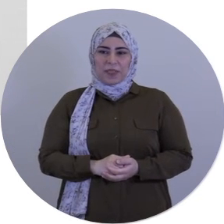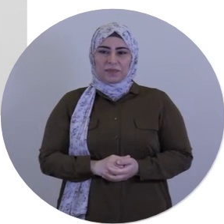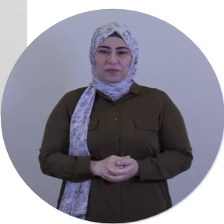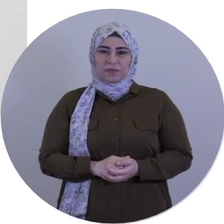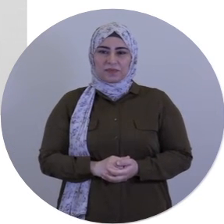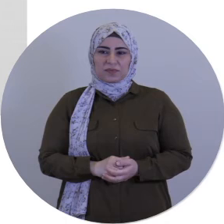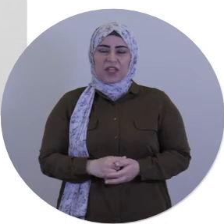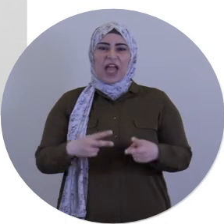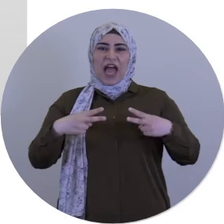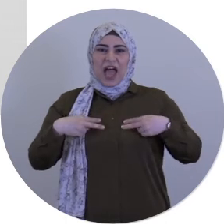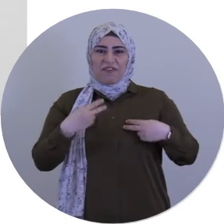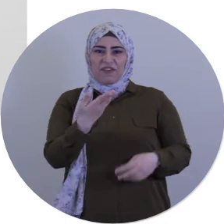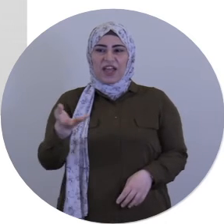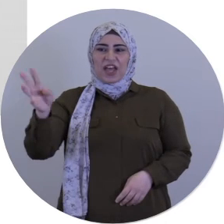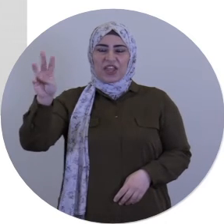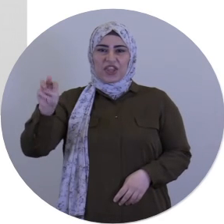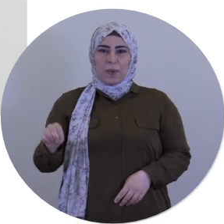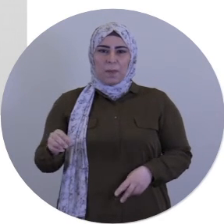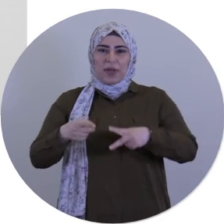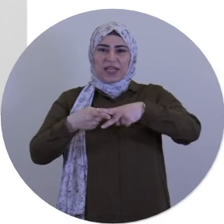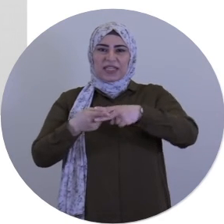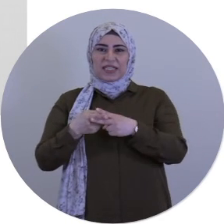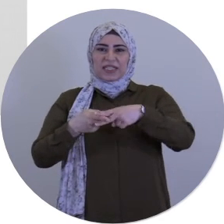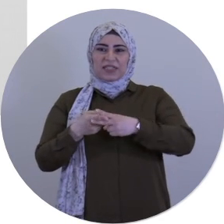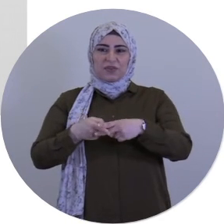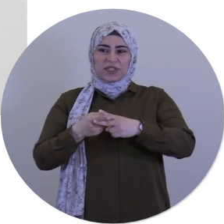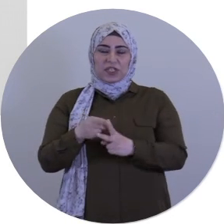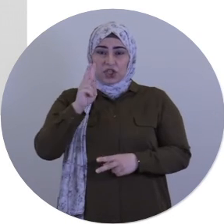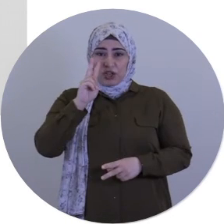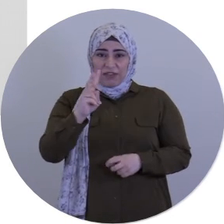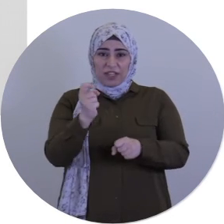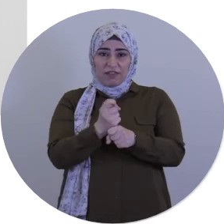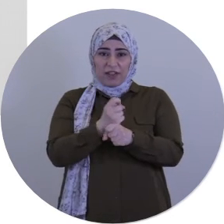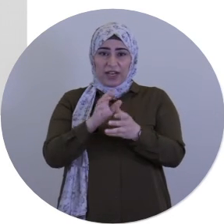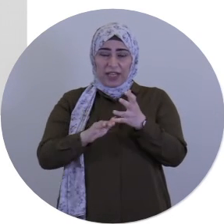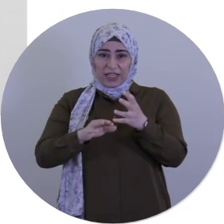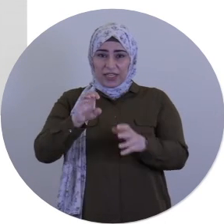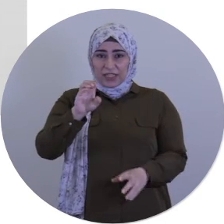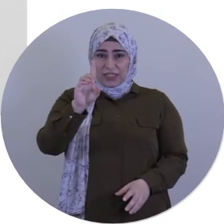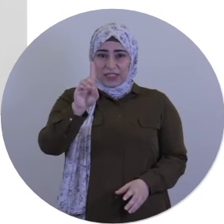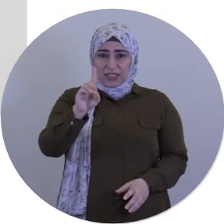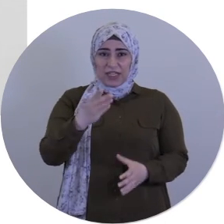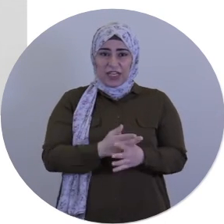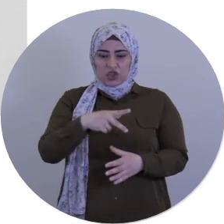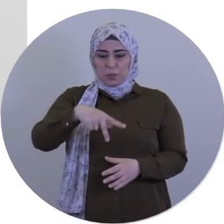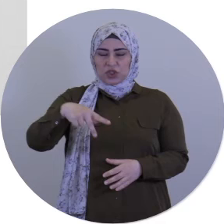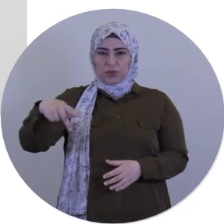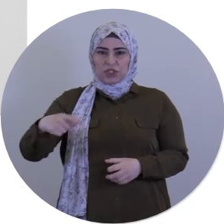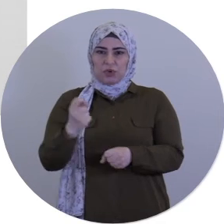They have their cars serviced, or they have them serviced professionally.